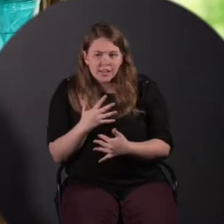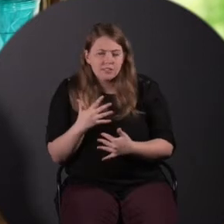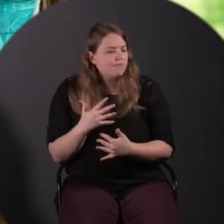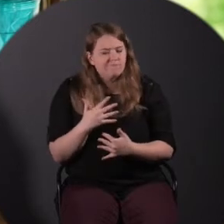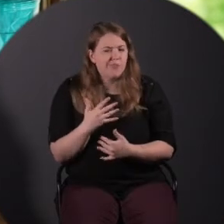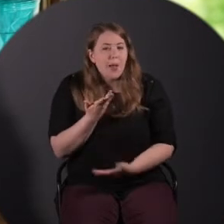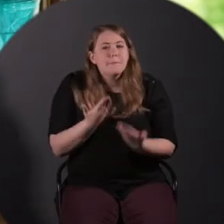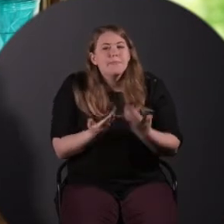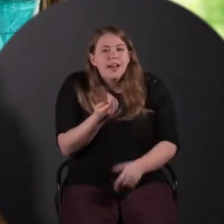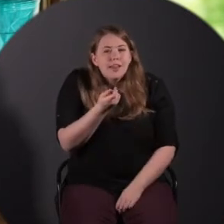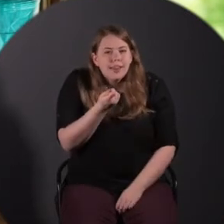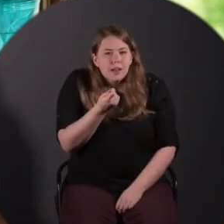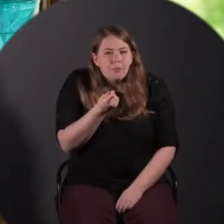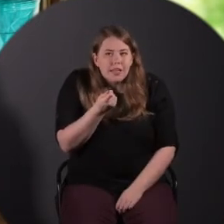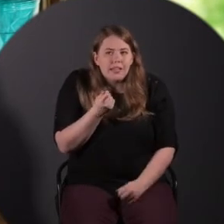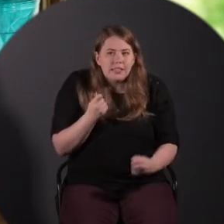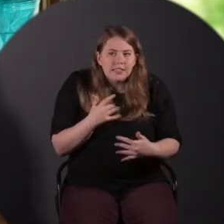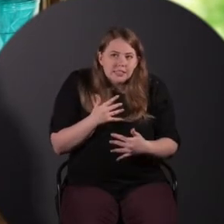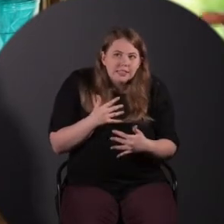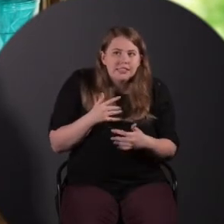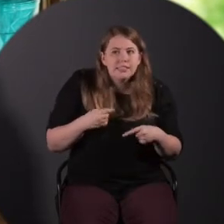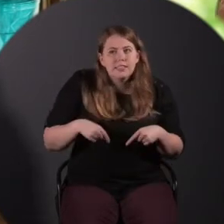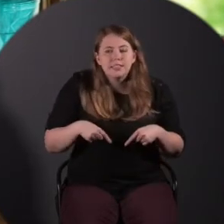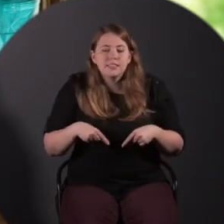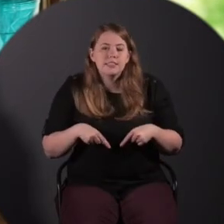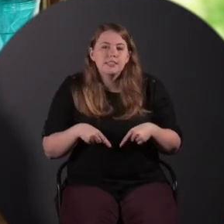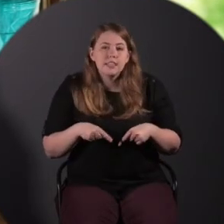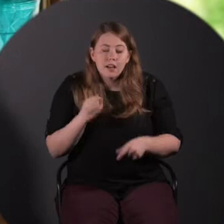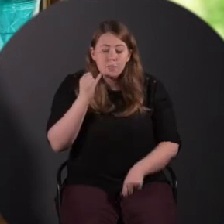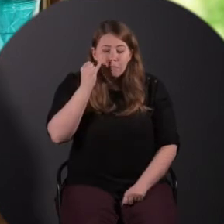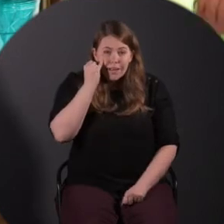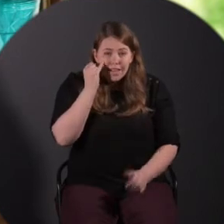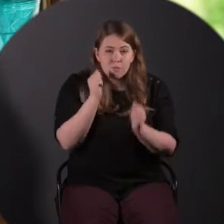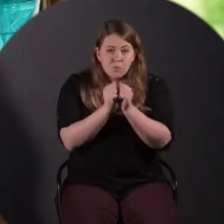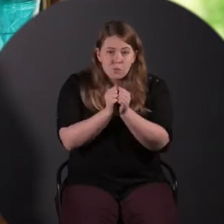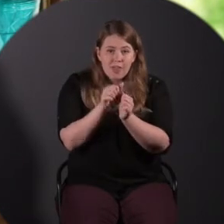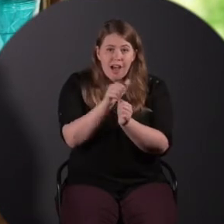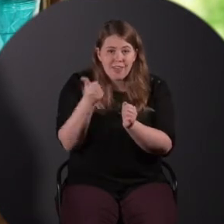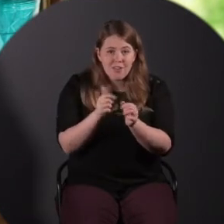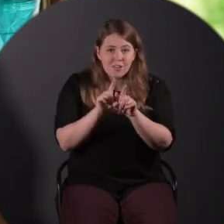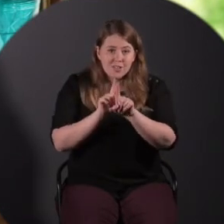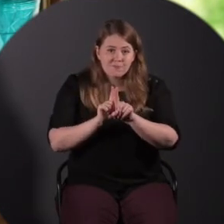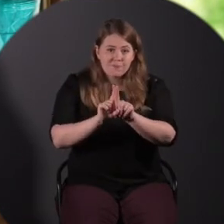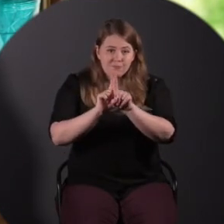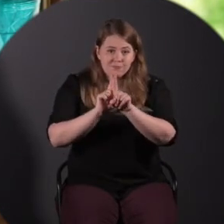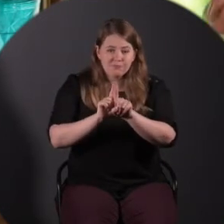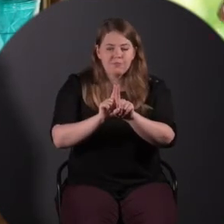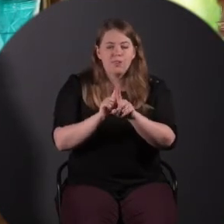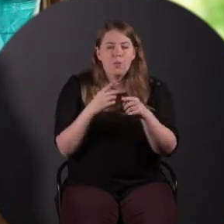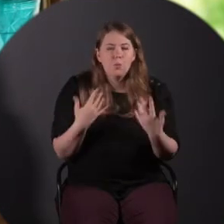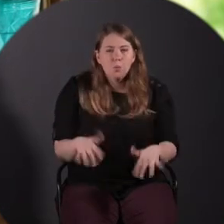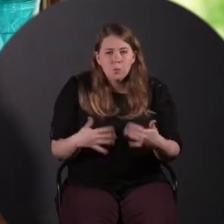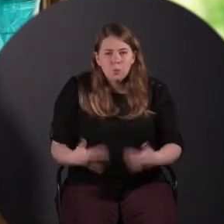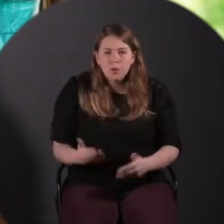a little intimidated. But when we start walking alongside others, you never know how God's going to use that person. You